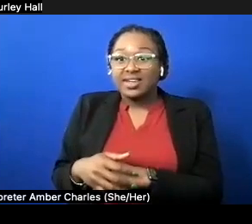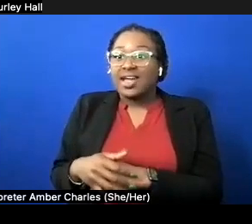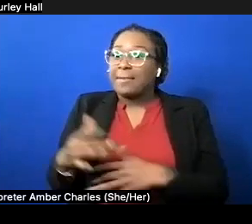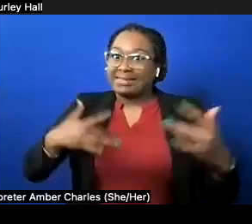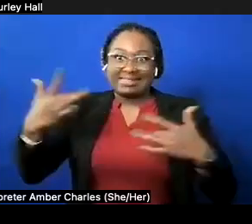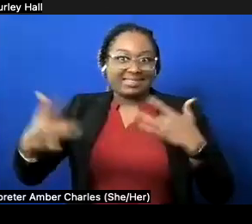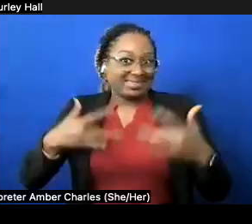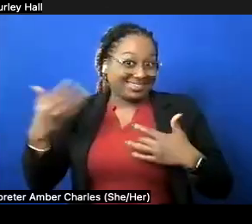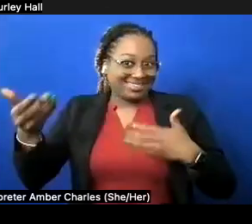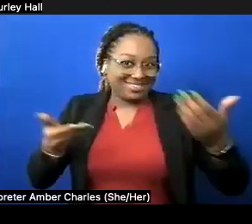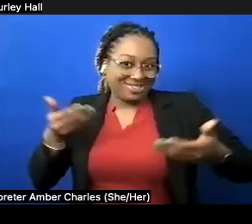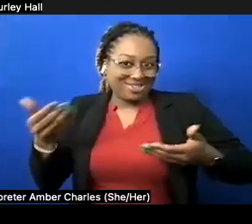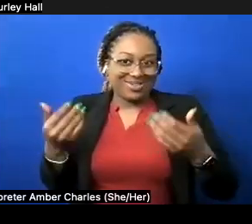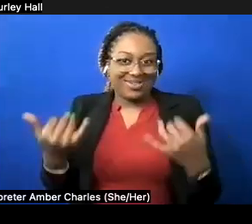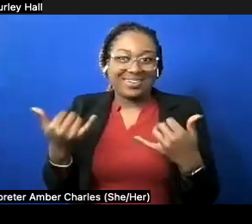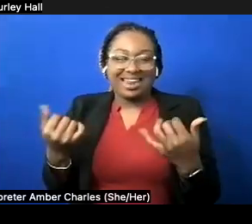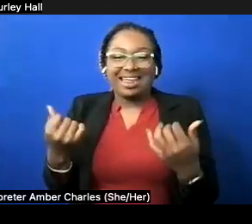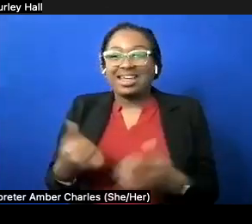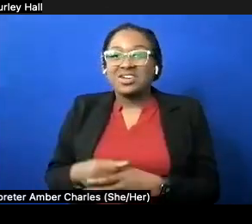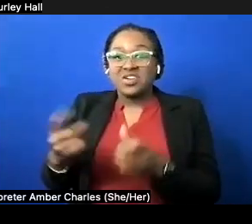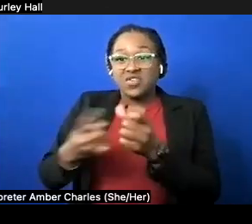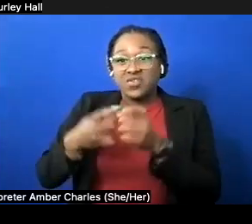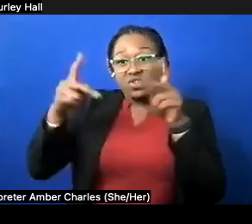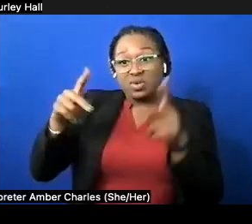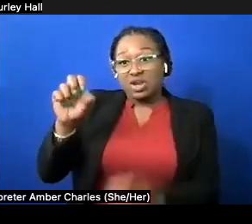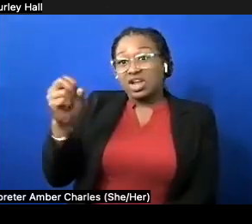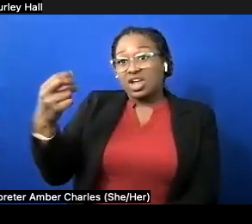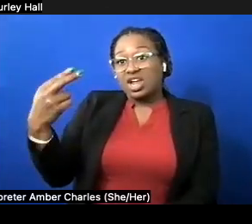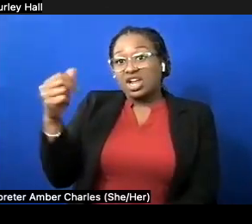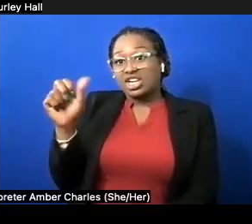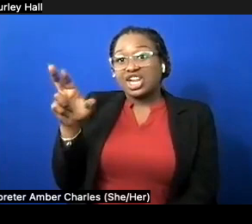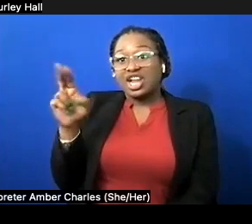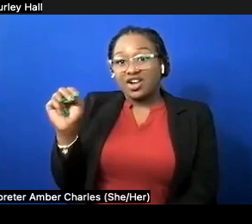them to you all. The first person is Sharon Hurley Hall, she, her.